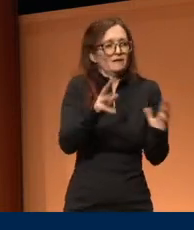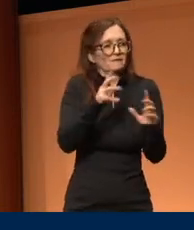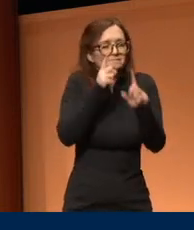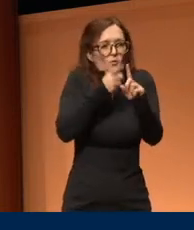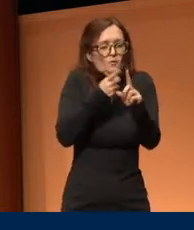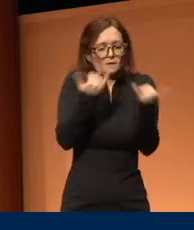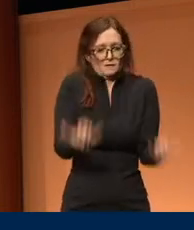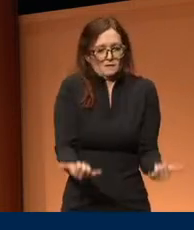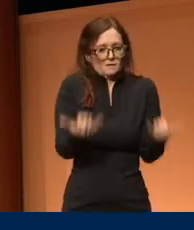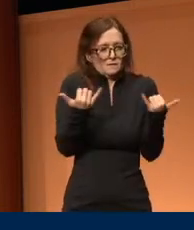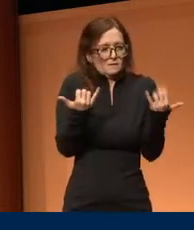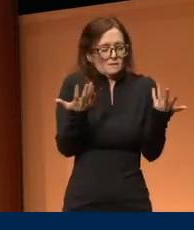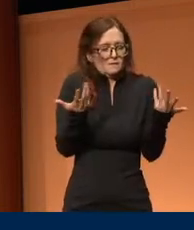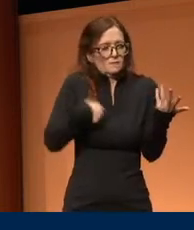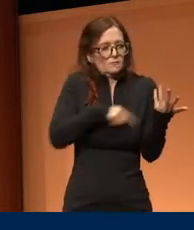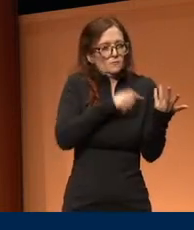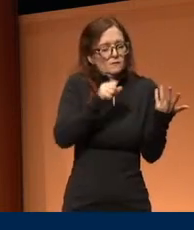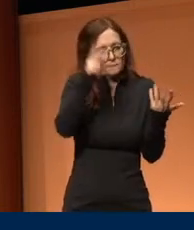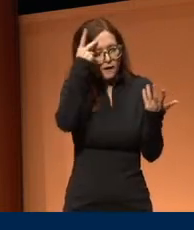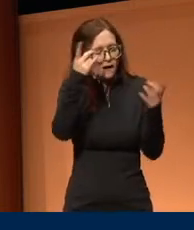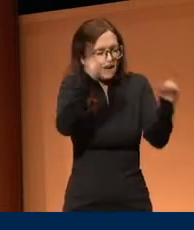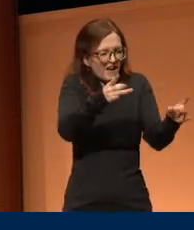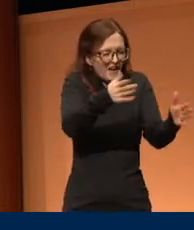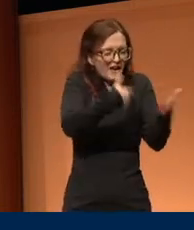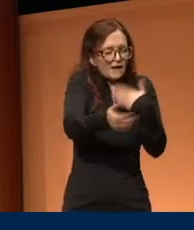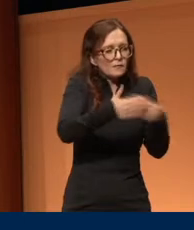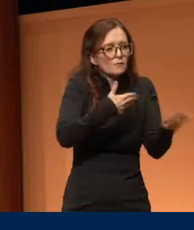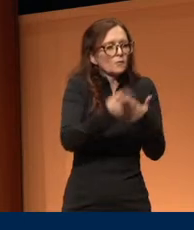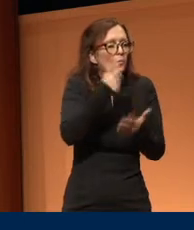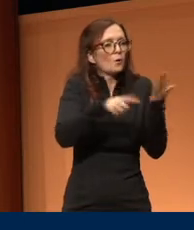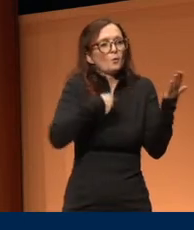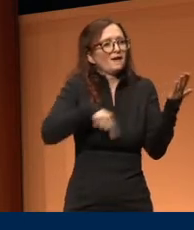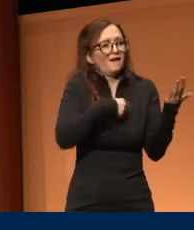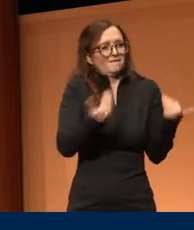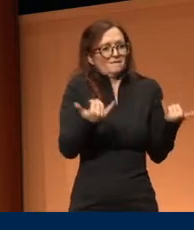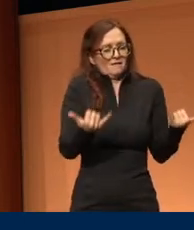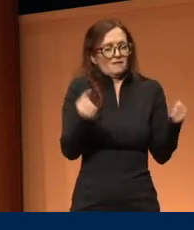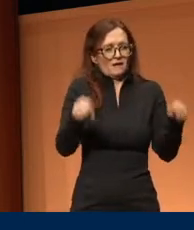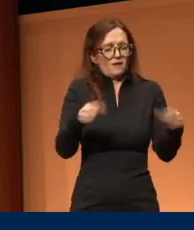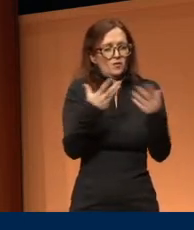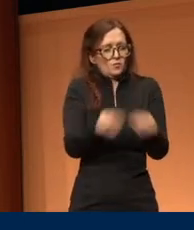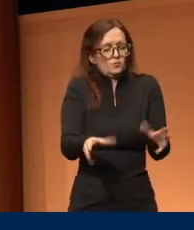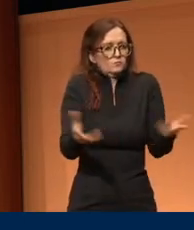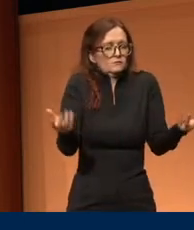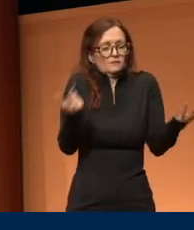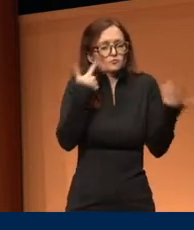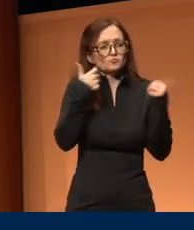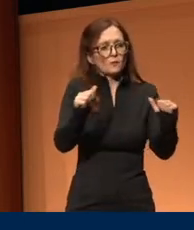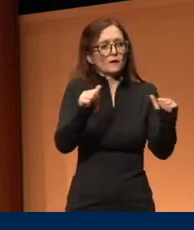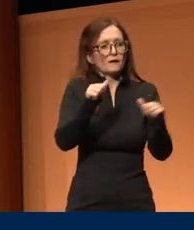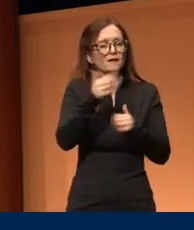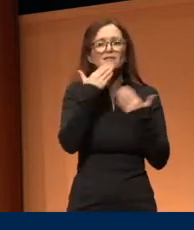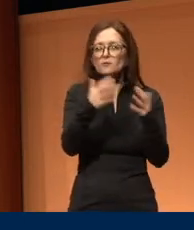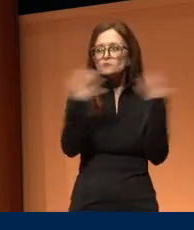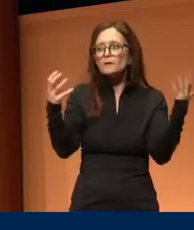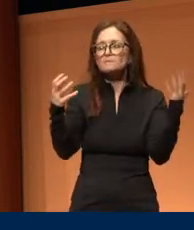point of diminishing returns with the politics of hate anyway, what do we have to lose in trying it? Thank